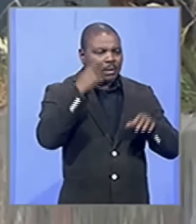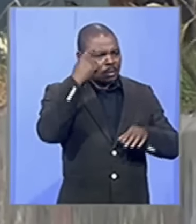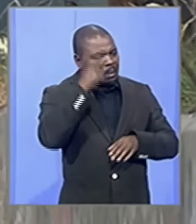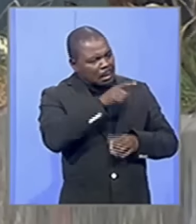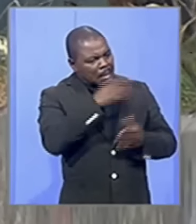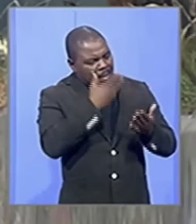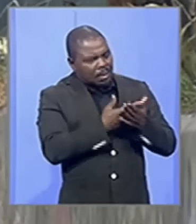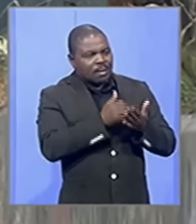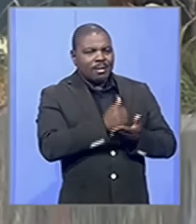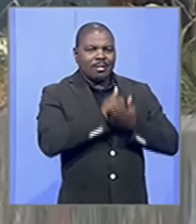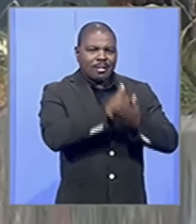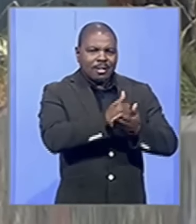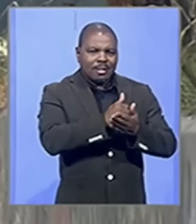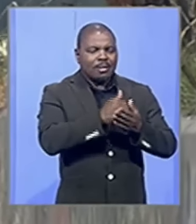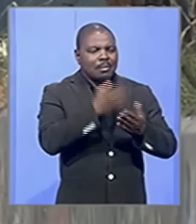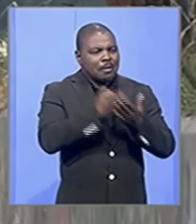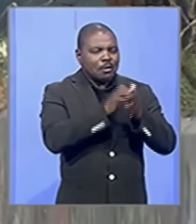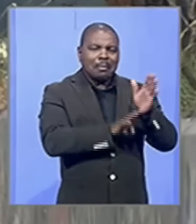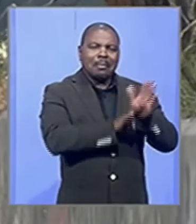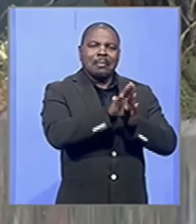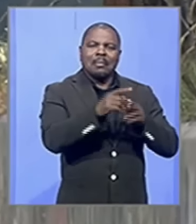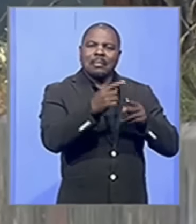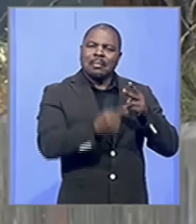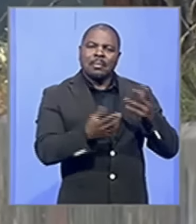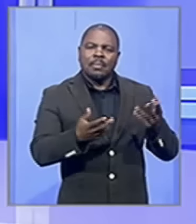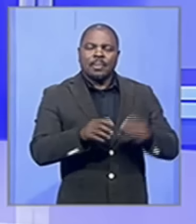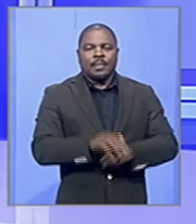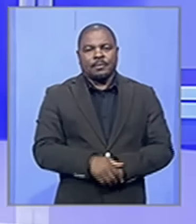tla tokafatsa tiragatso ya ikonomi.